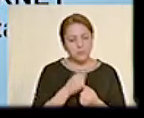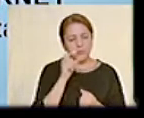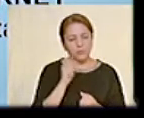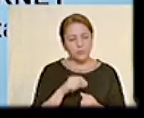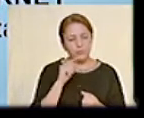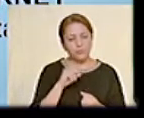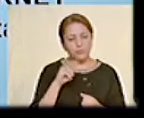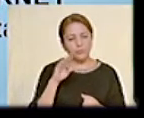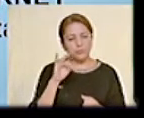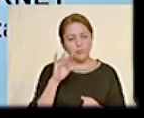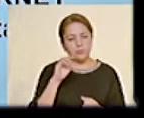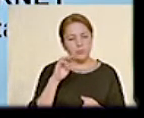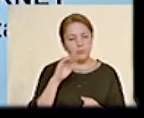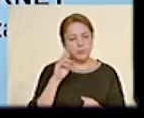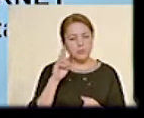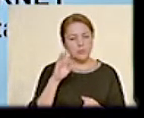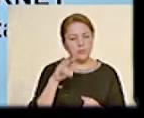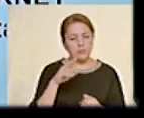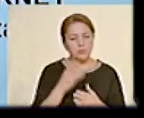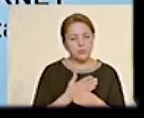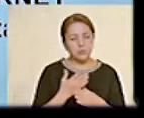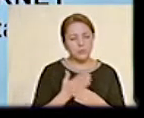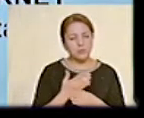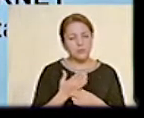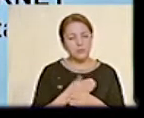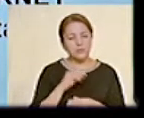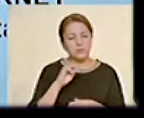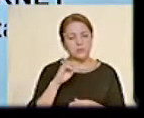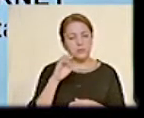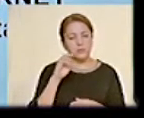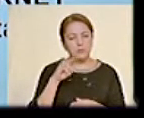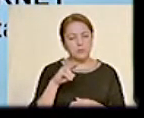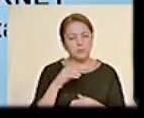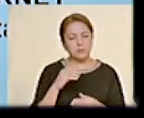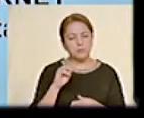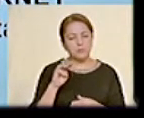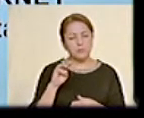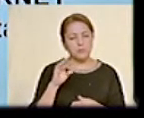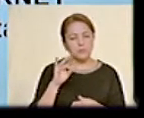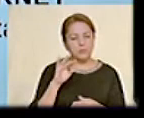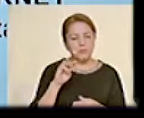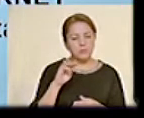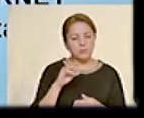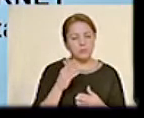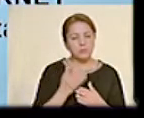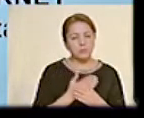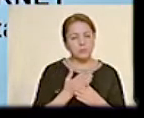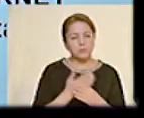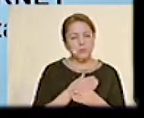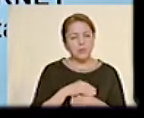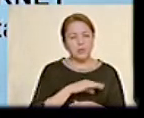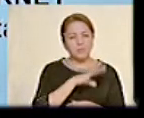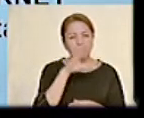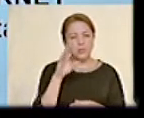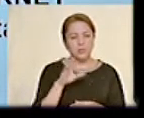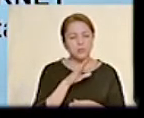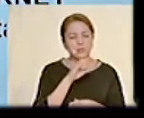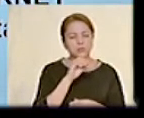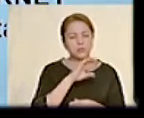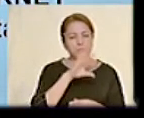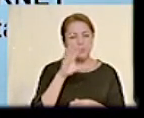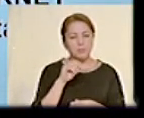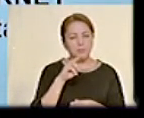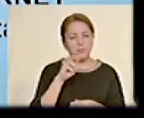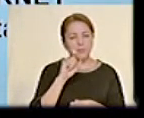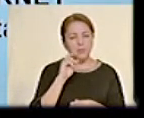protokol yordamida, ya'ni TCP protokoli yordamida barcha paketlar qabul qilinganligi tekshiriladi